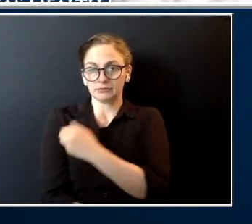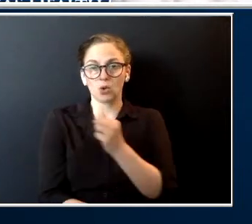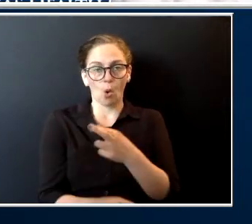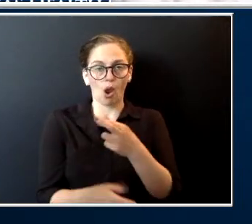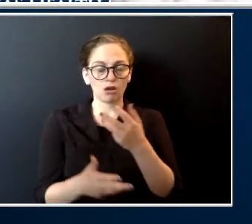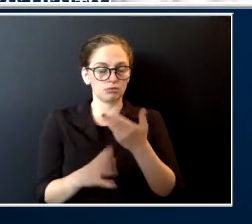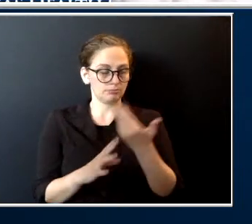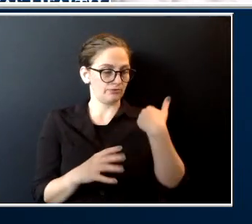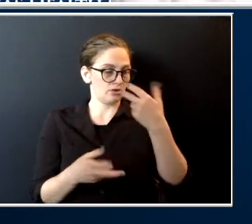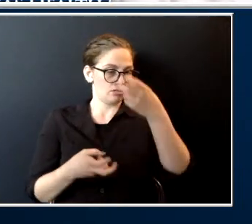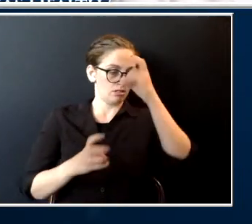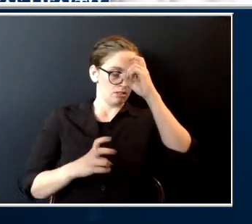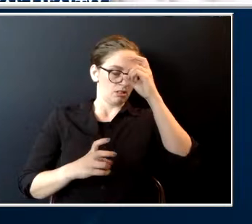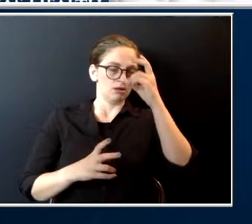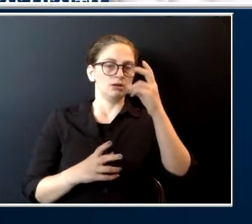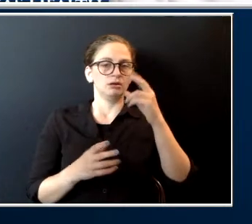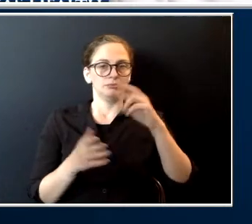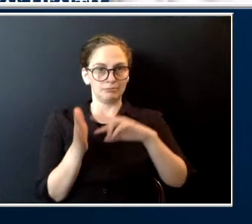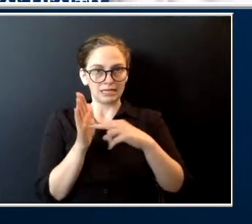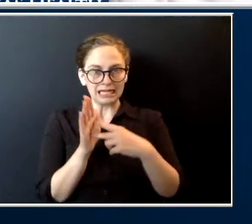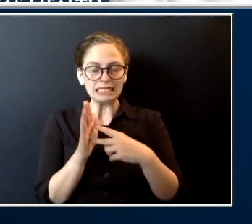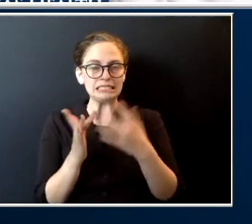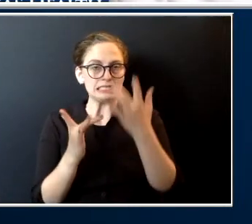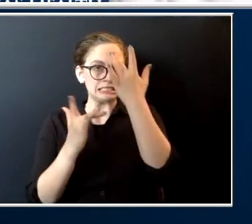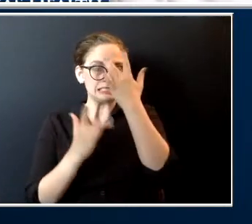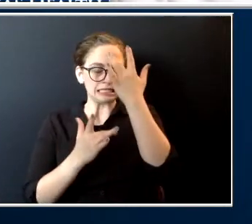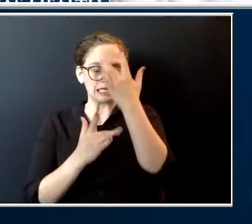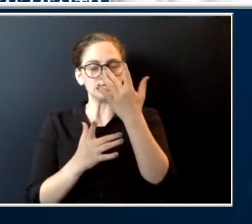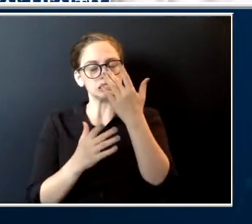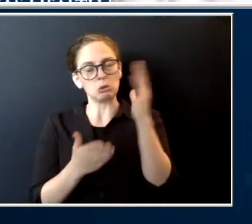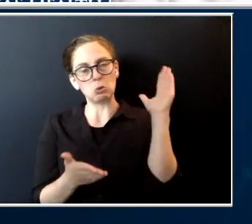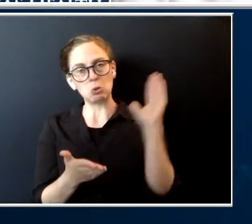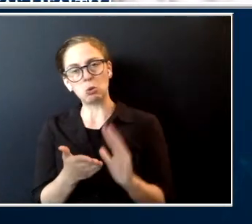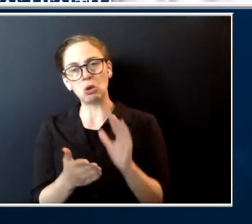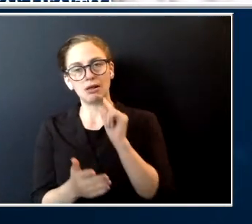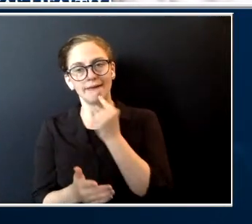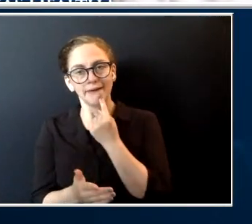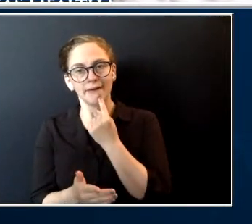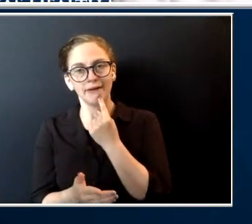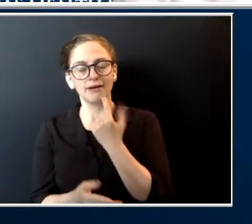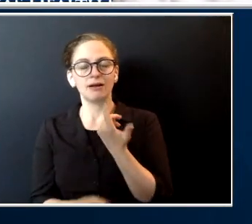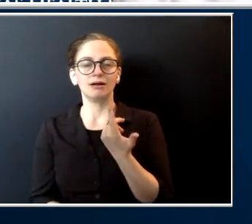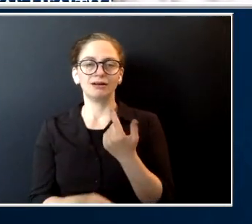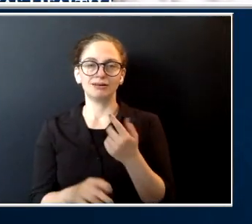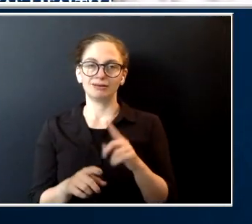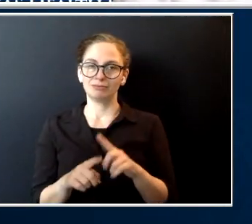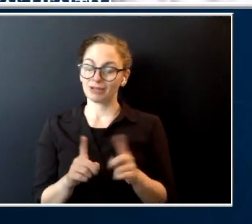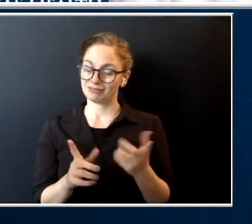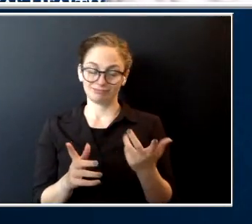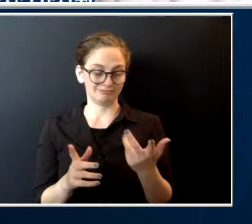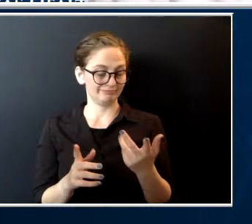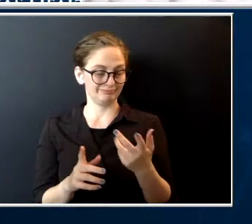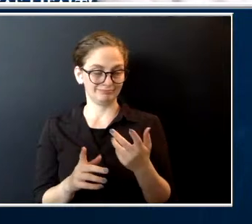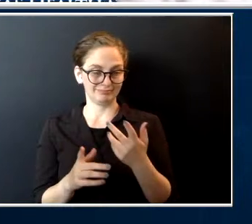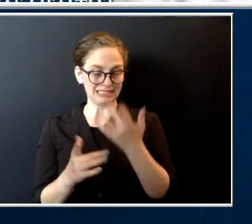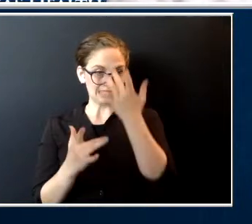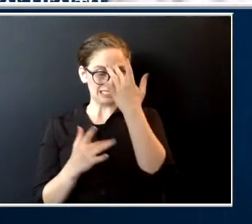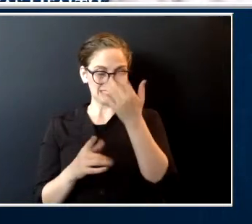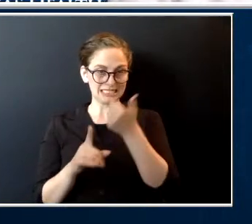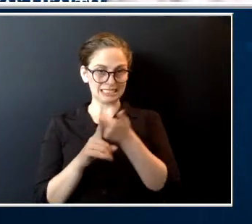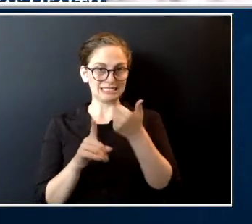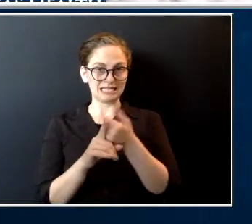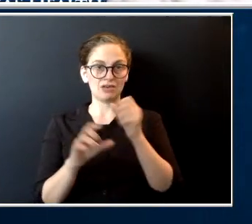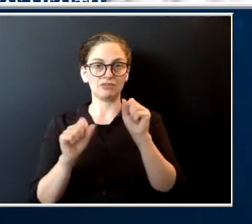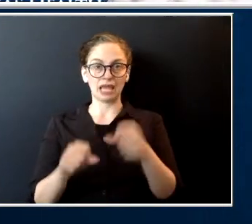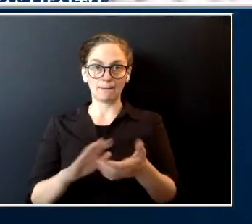virus really, is a small modification of it through its own variability and reproduction and replication process that it can become a